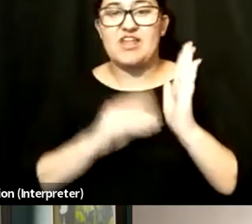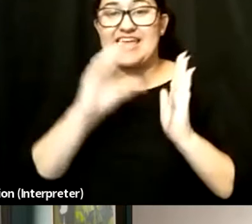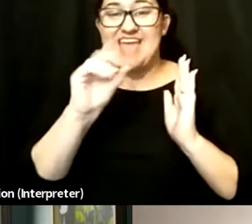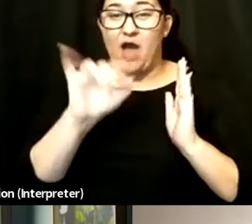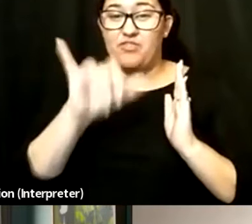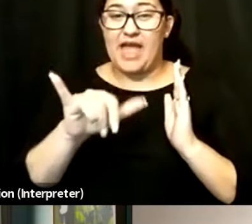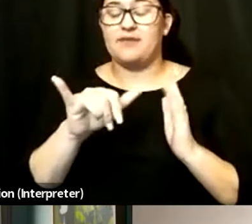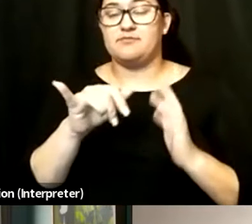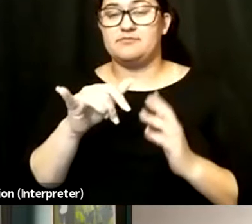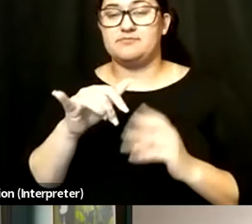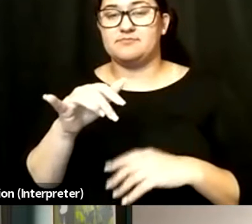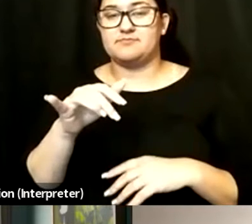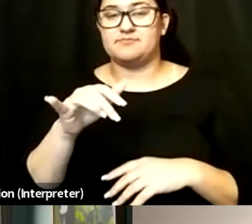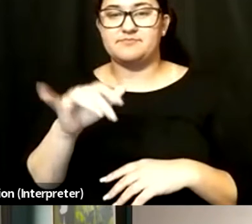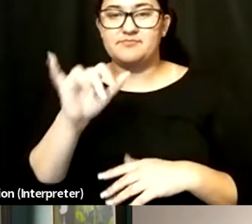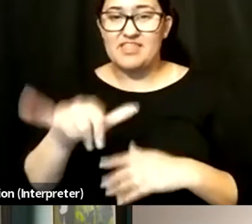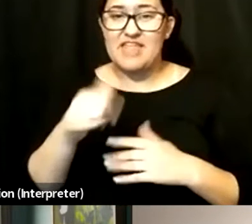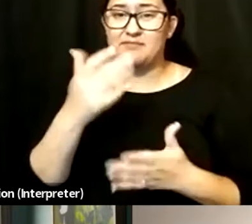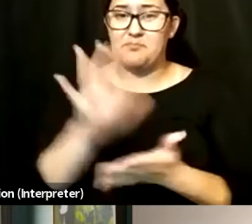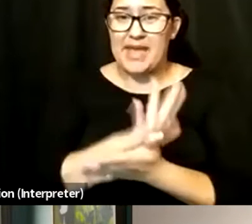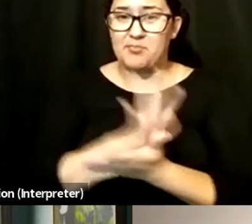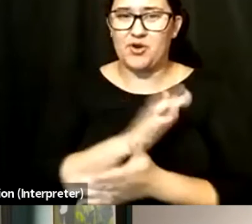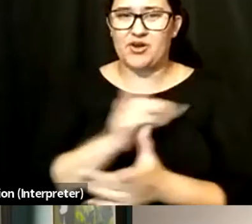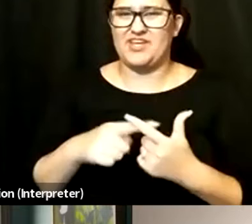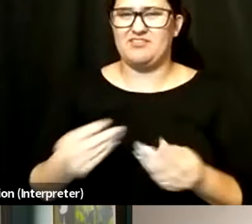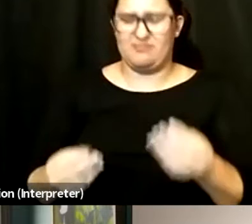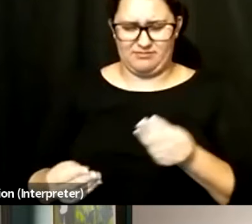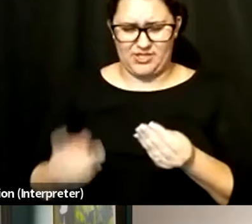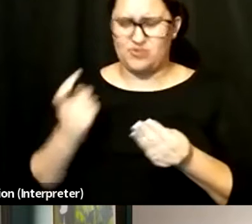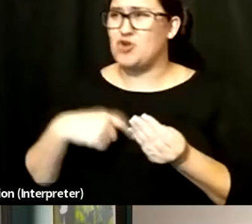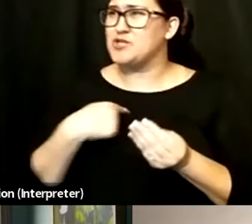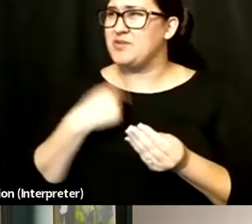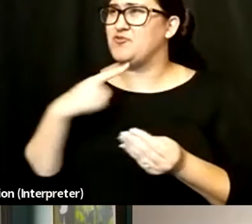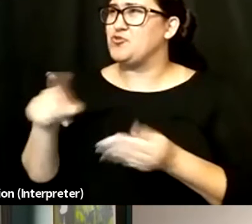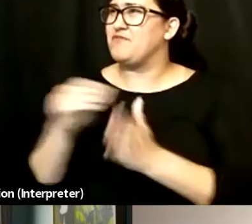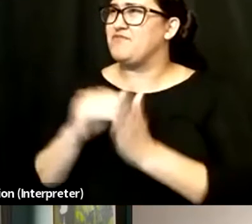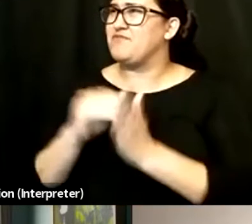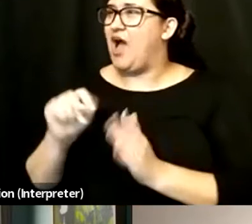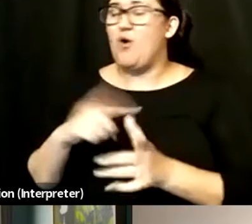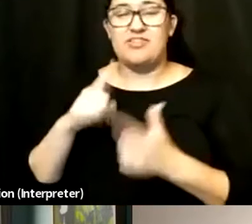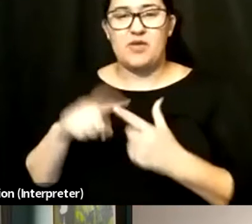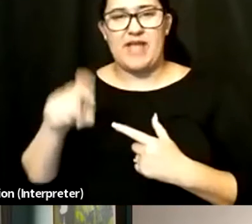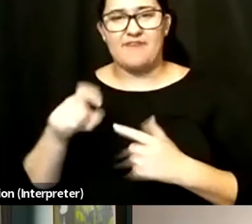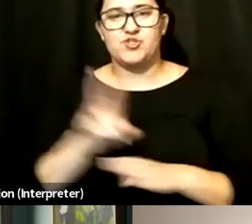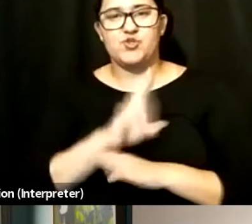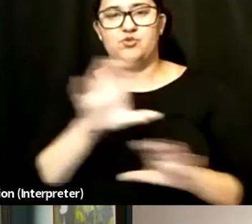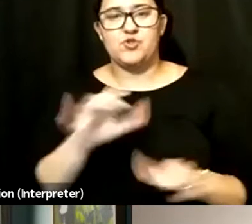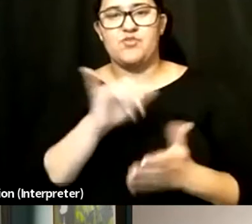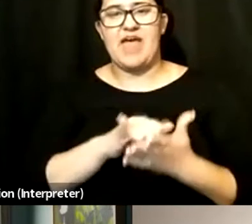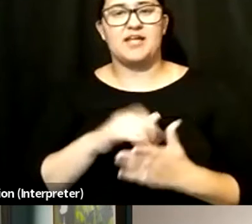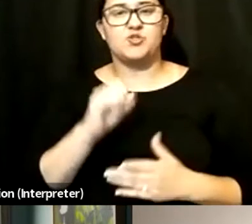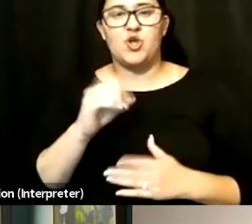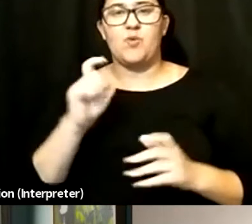pay more just to participate in society, and not realize that every single decision that we make every single day regarding who we deem worthy